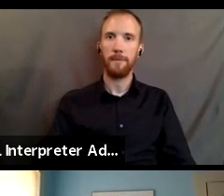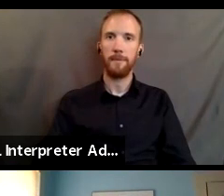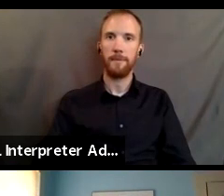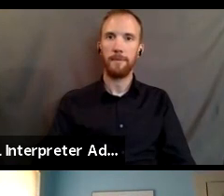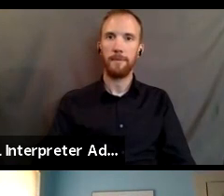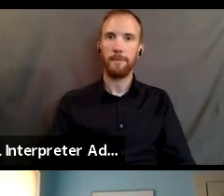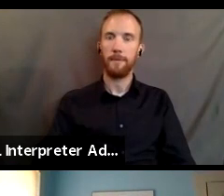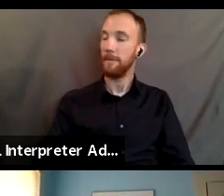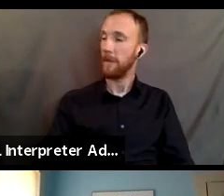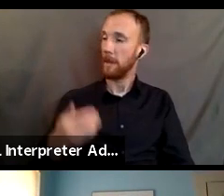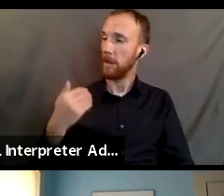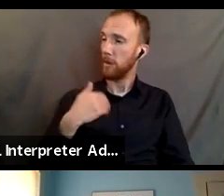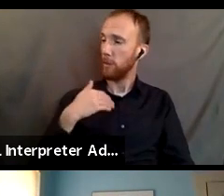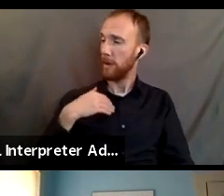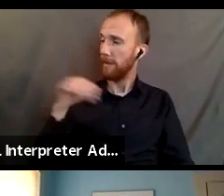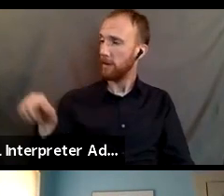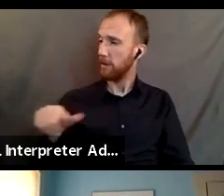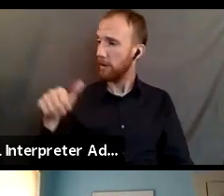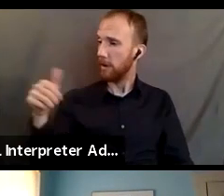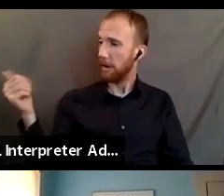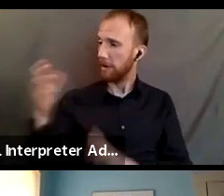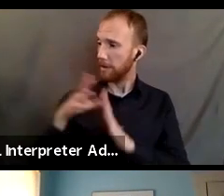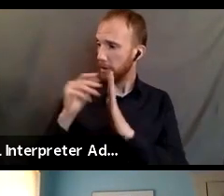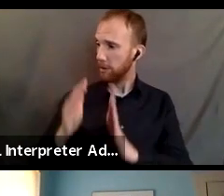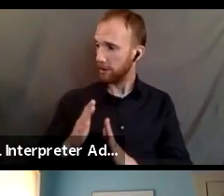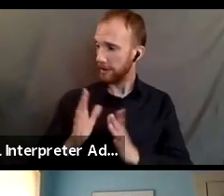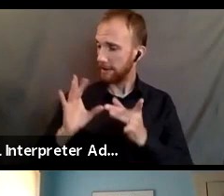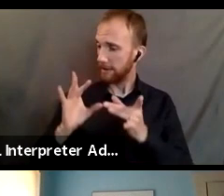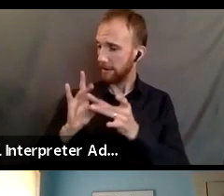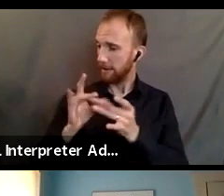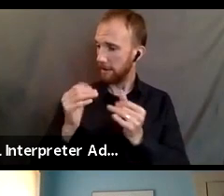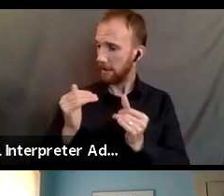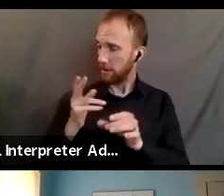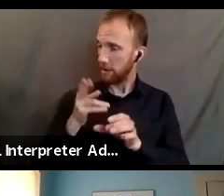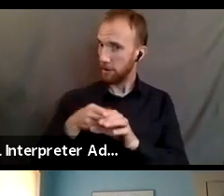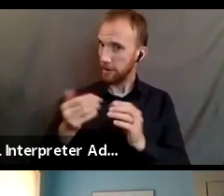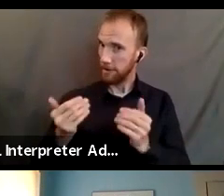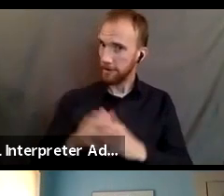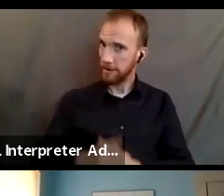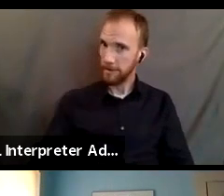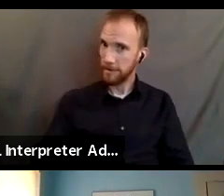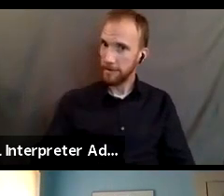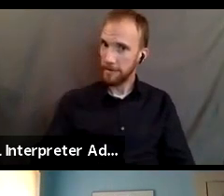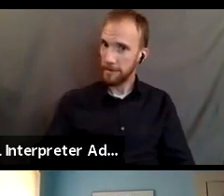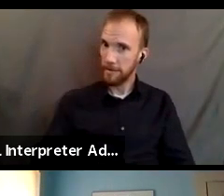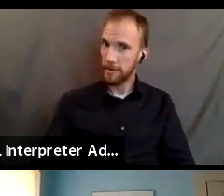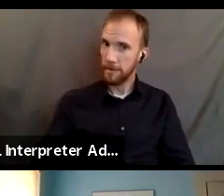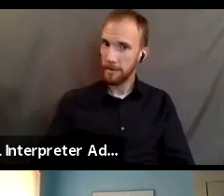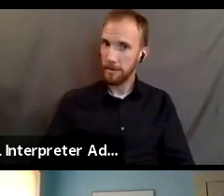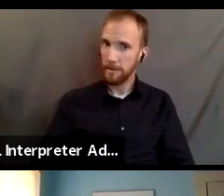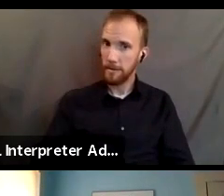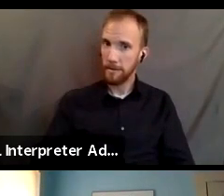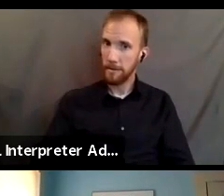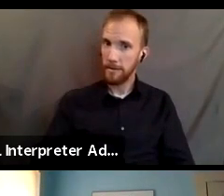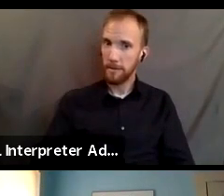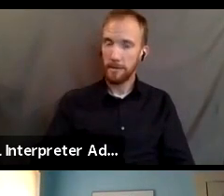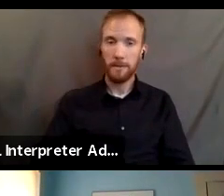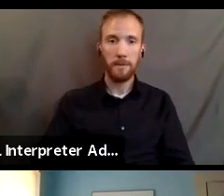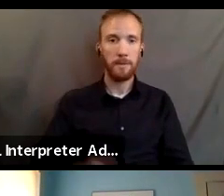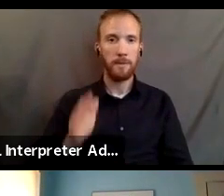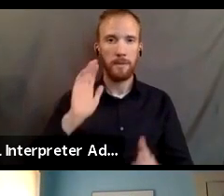do we have any other scholars on the line with us paula hello my name is